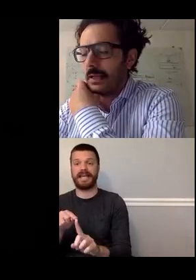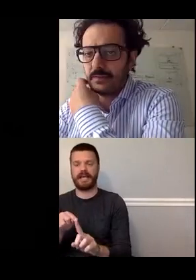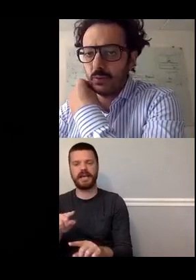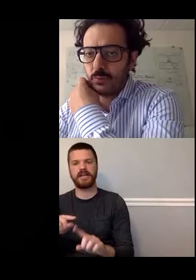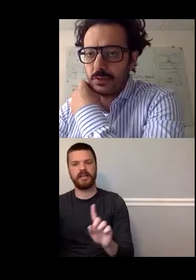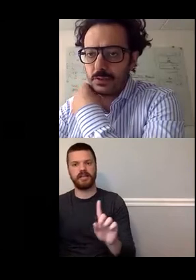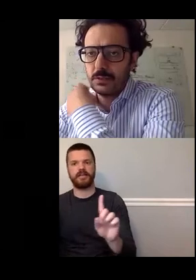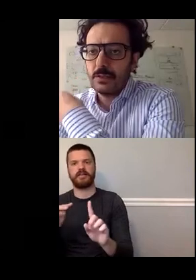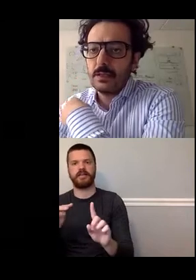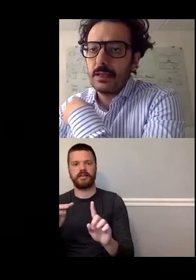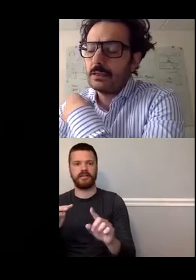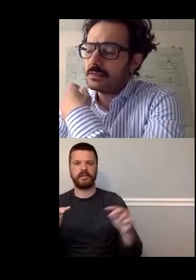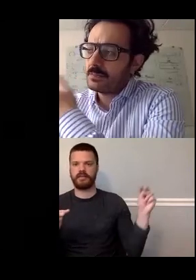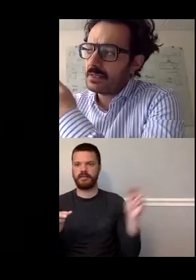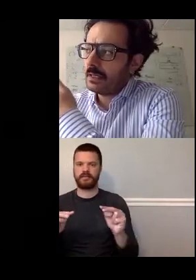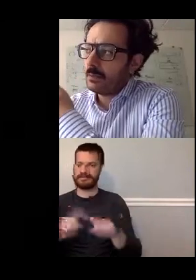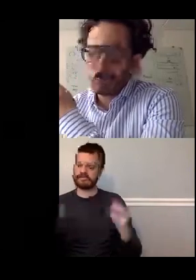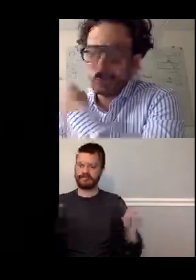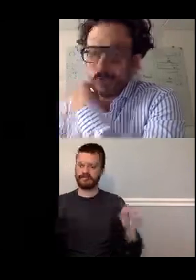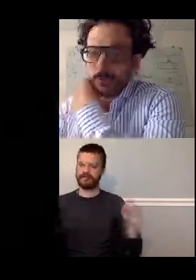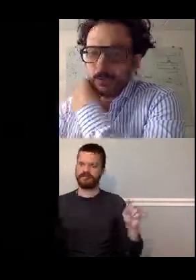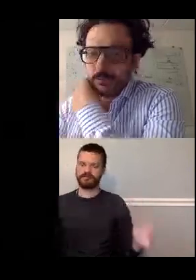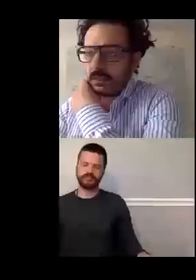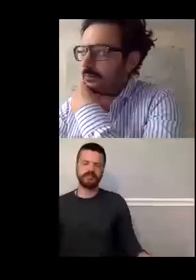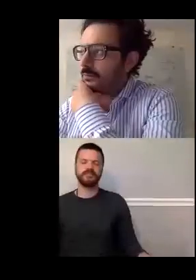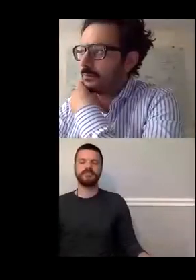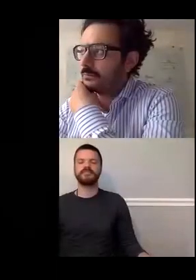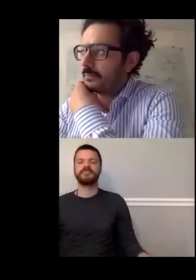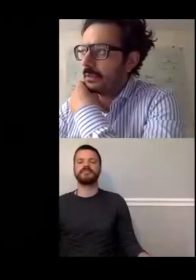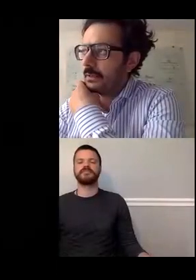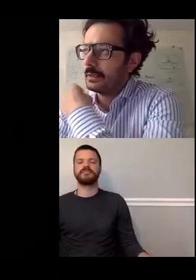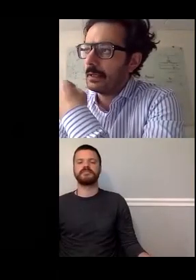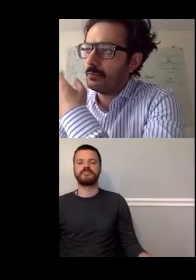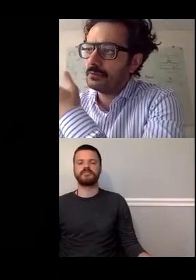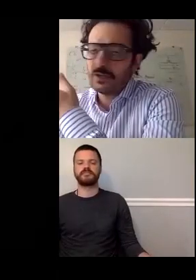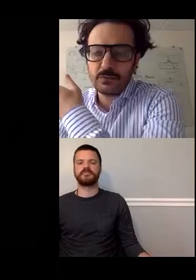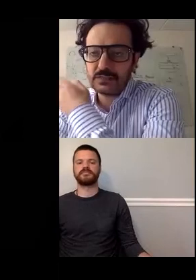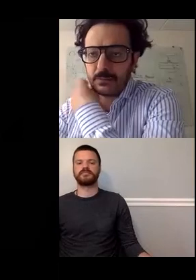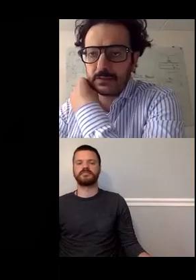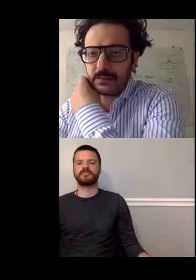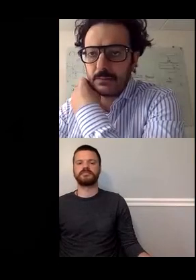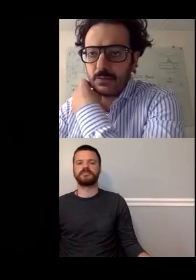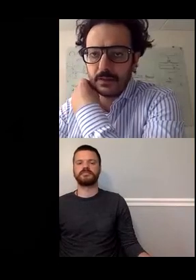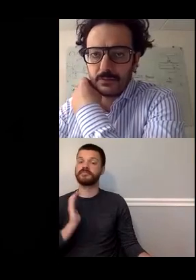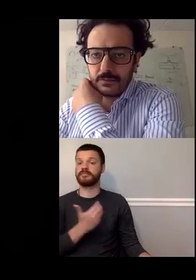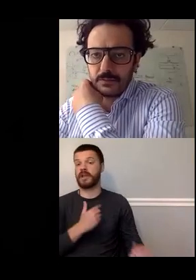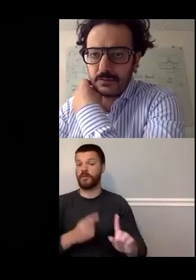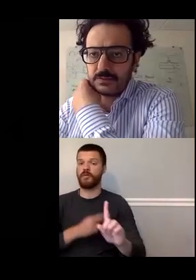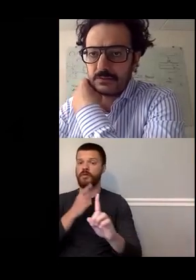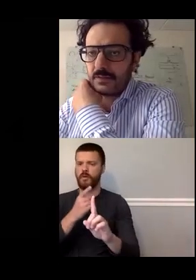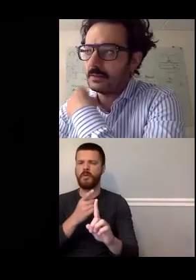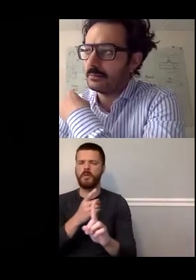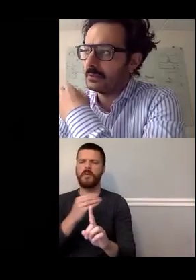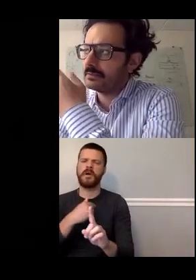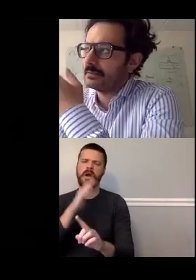the healthy population. And this is basically what we try to do. And I will try to summarize some of our